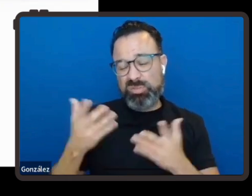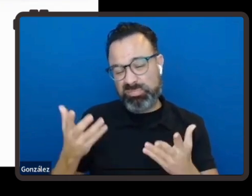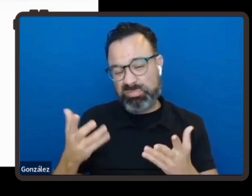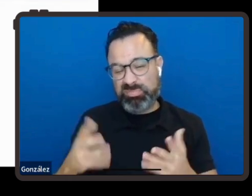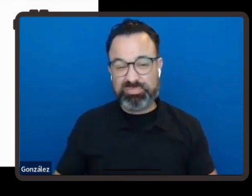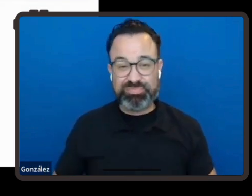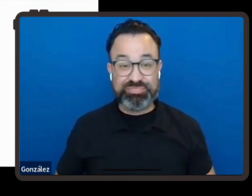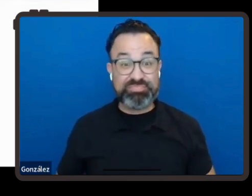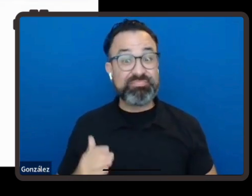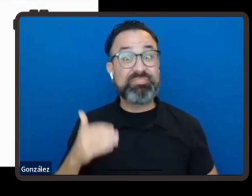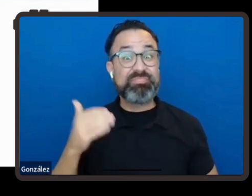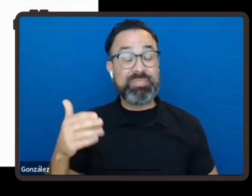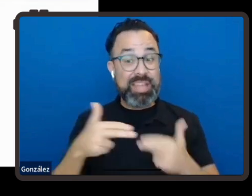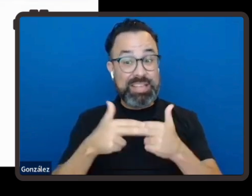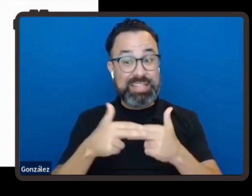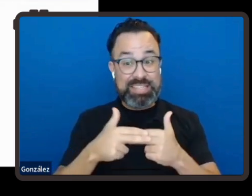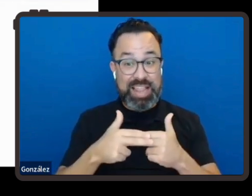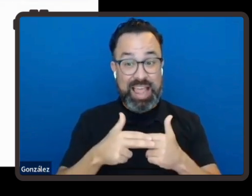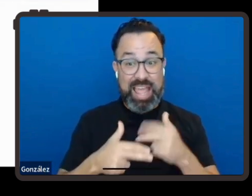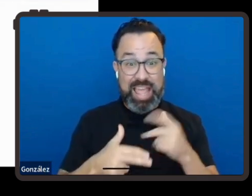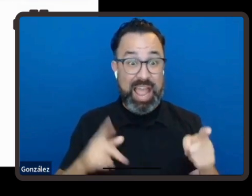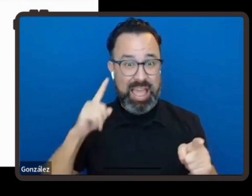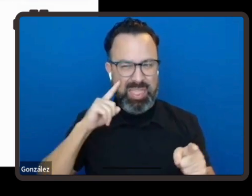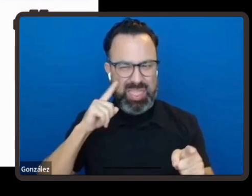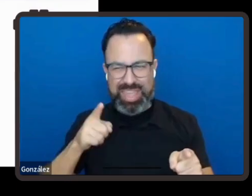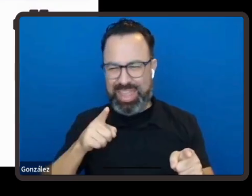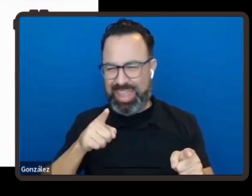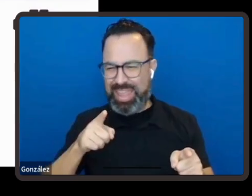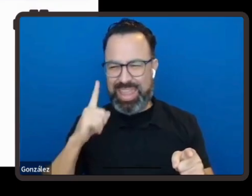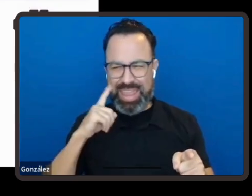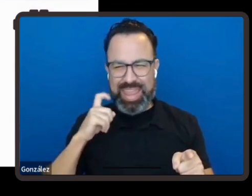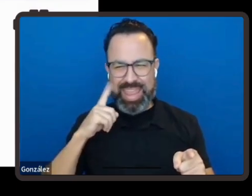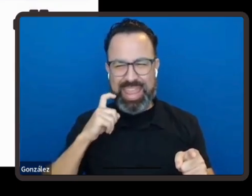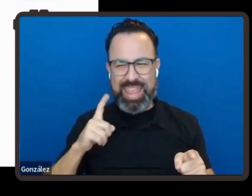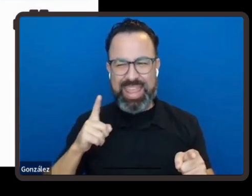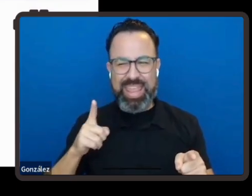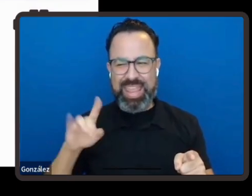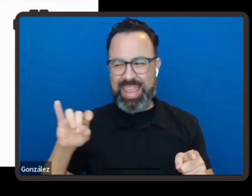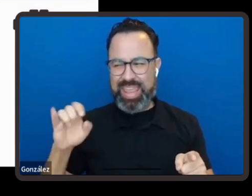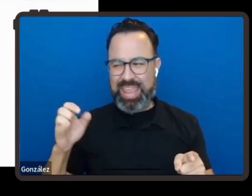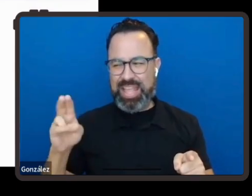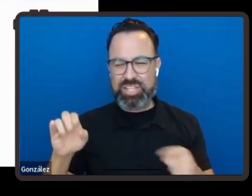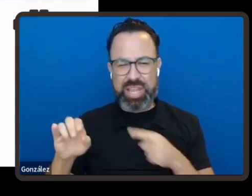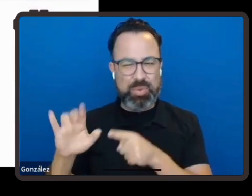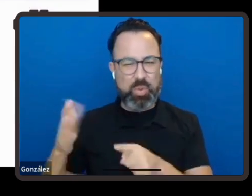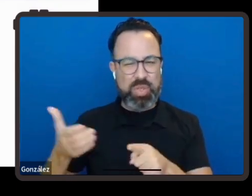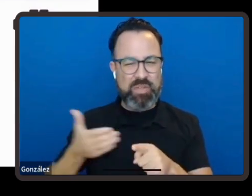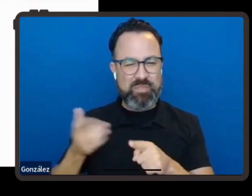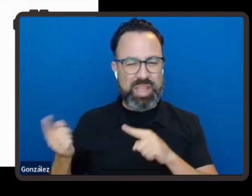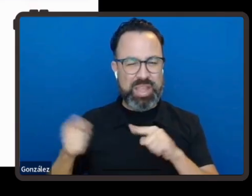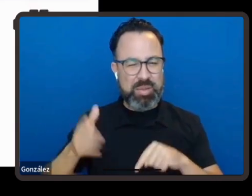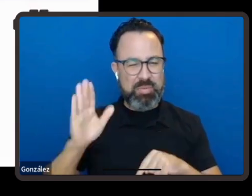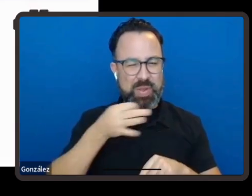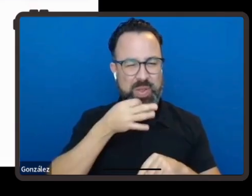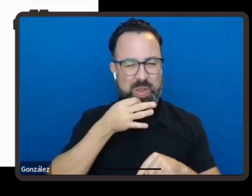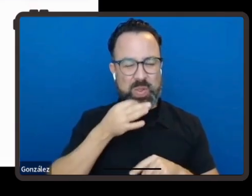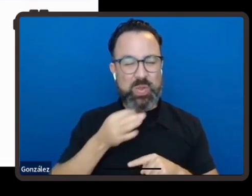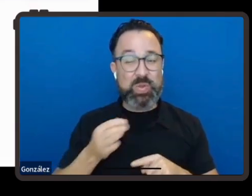You'll be inviting him to do a presentation soon. I can see that. So what Claudia mentioned,